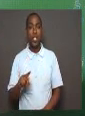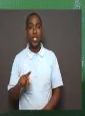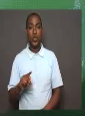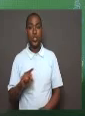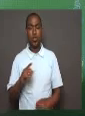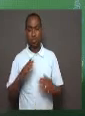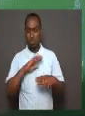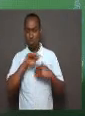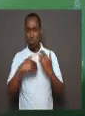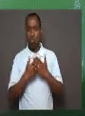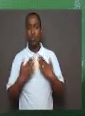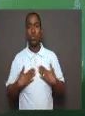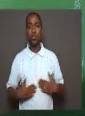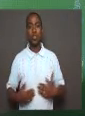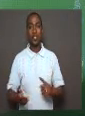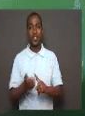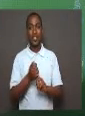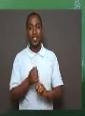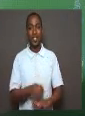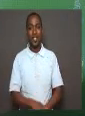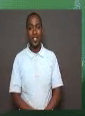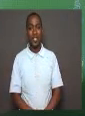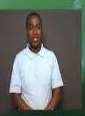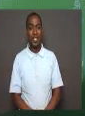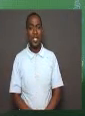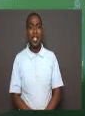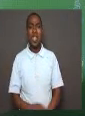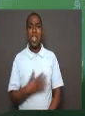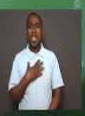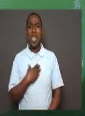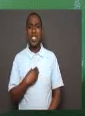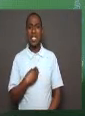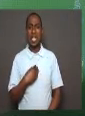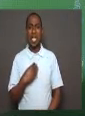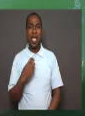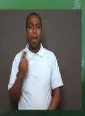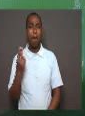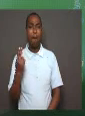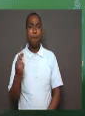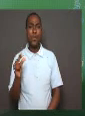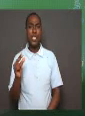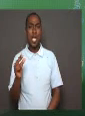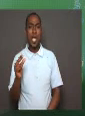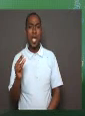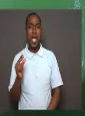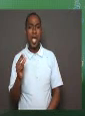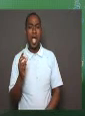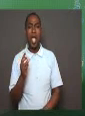body. It is a pale yellow liquid that transports the